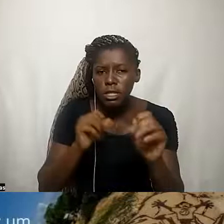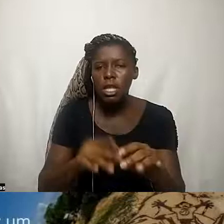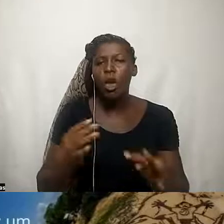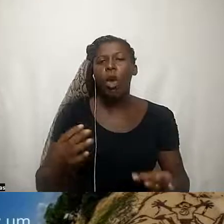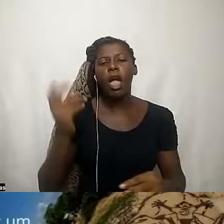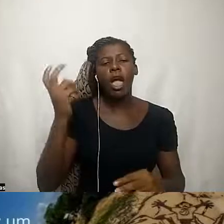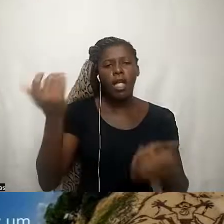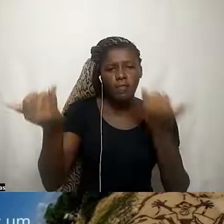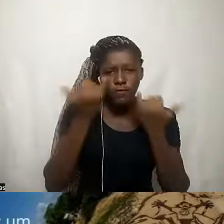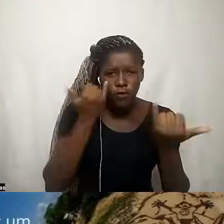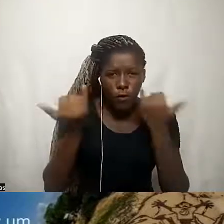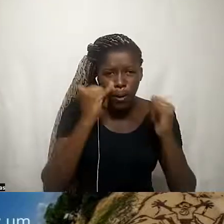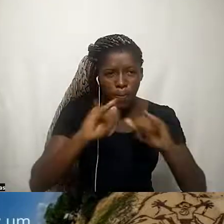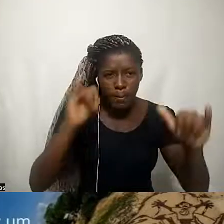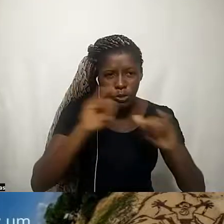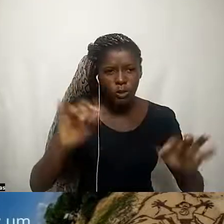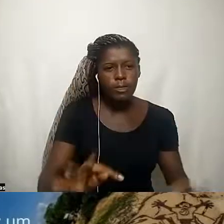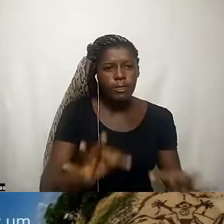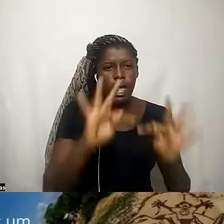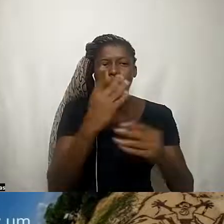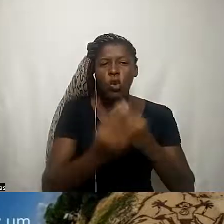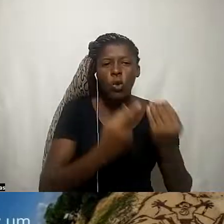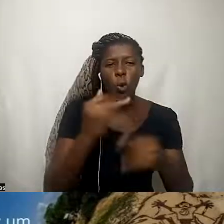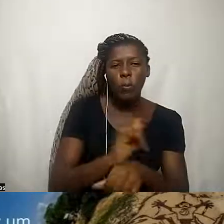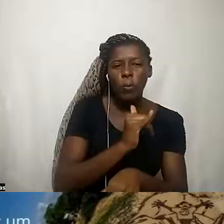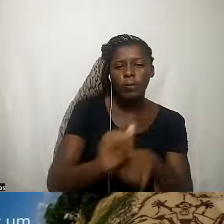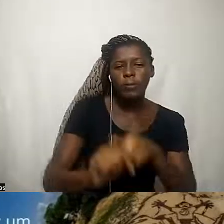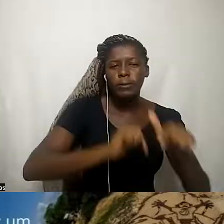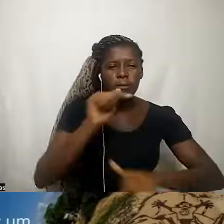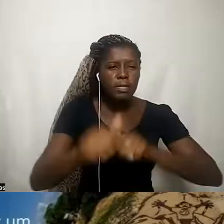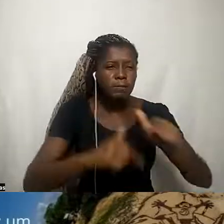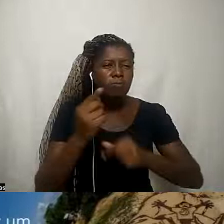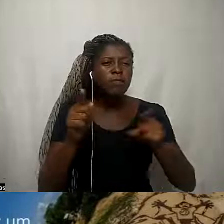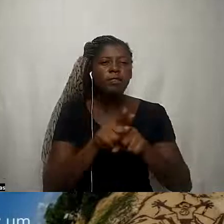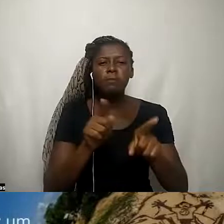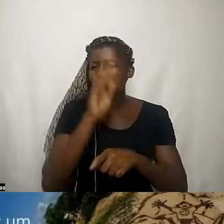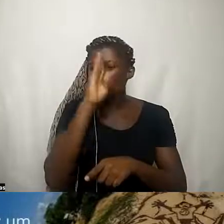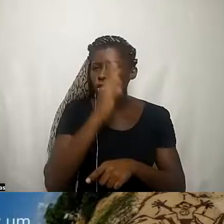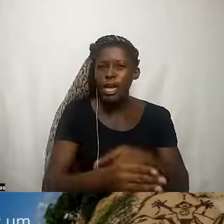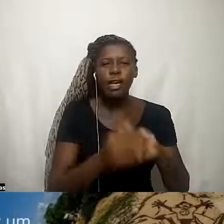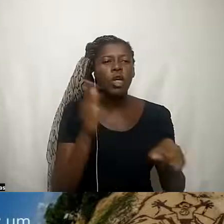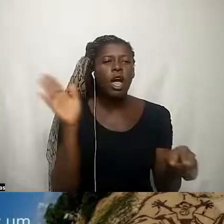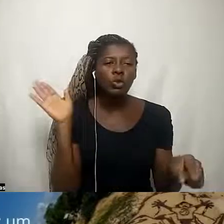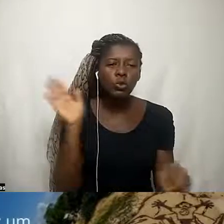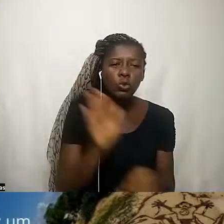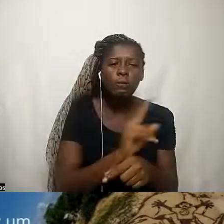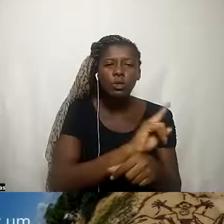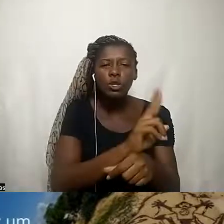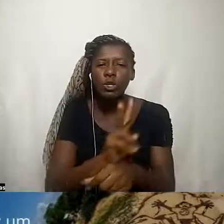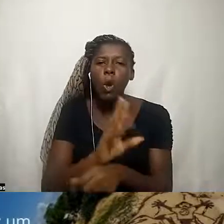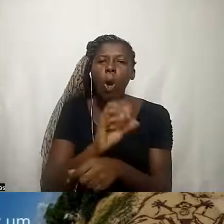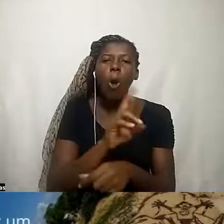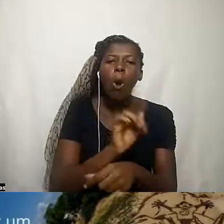increase population engagement and create strategies to implement the plan. And they contribute to the monitoring